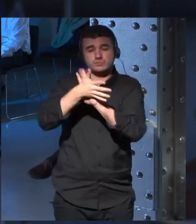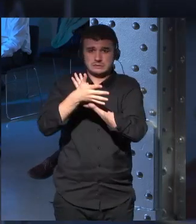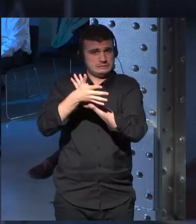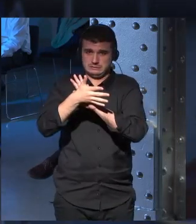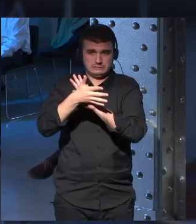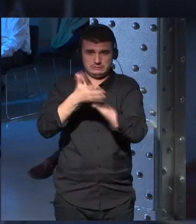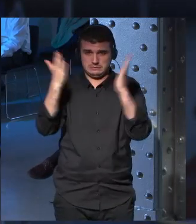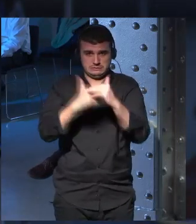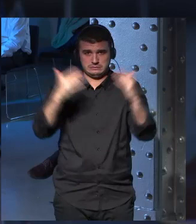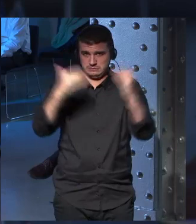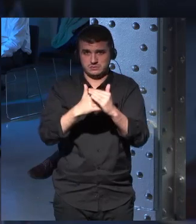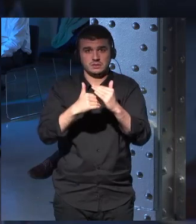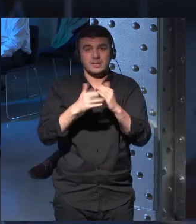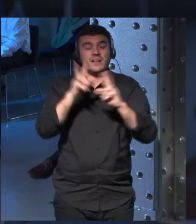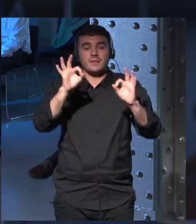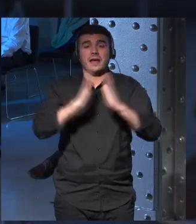of prayer.